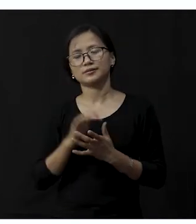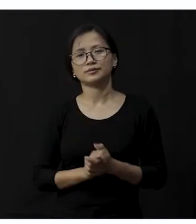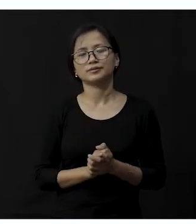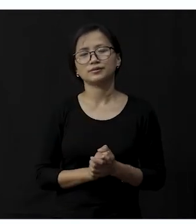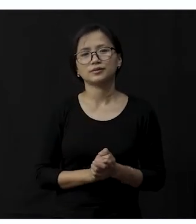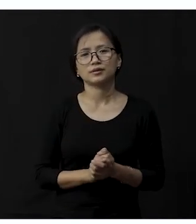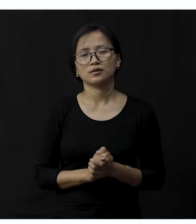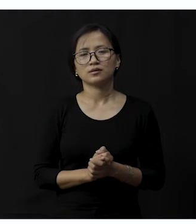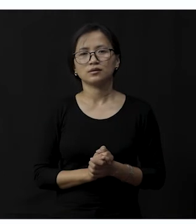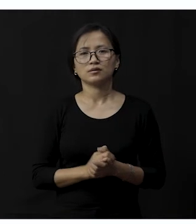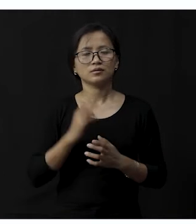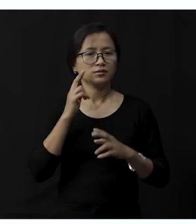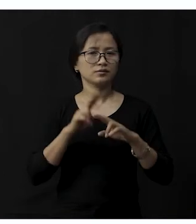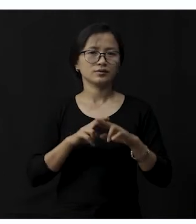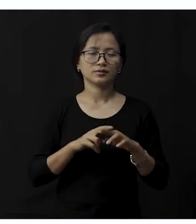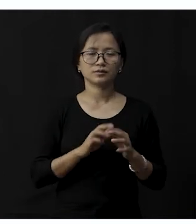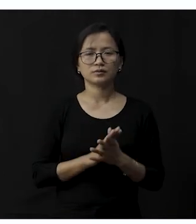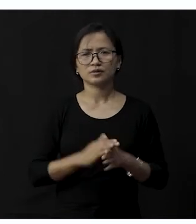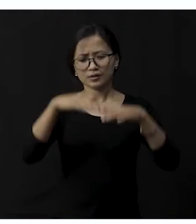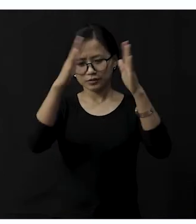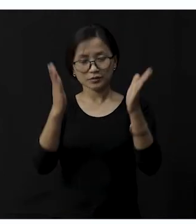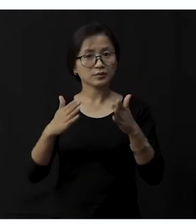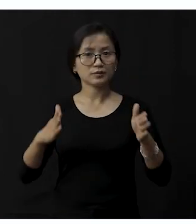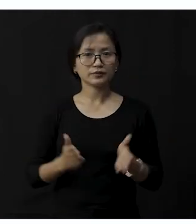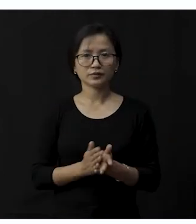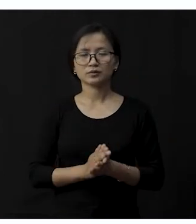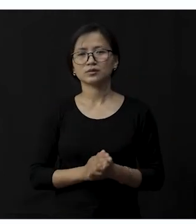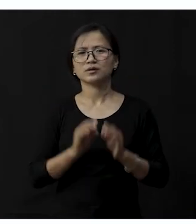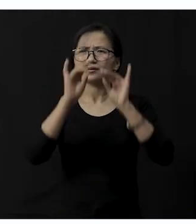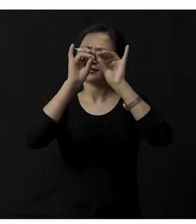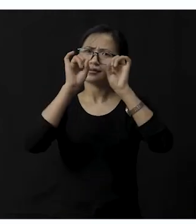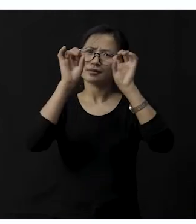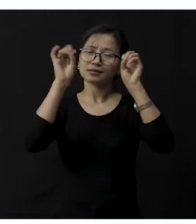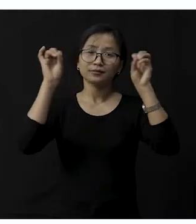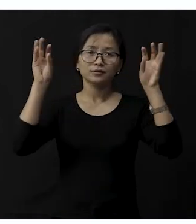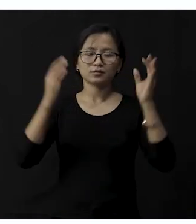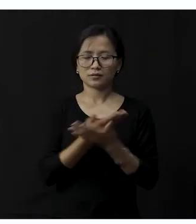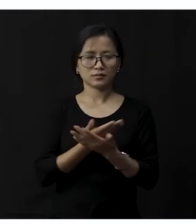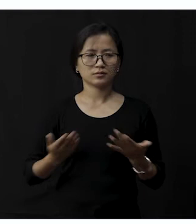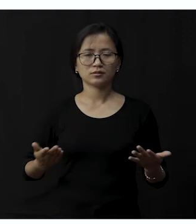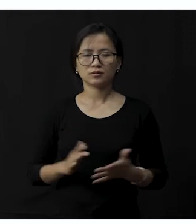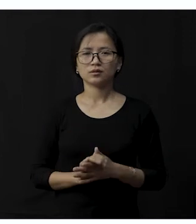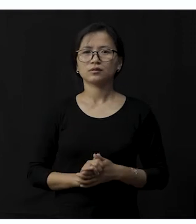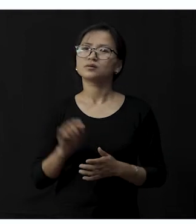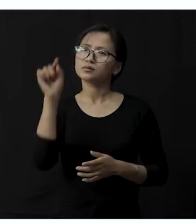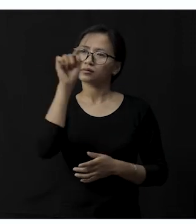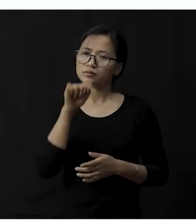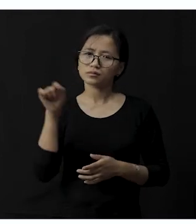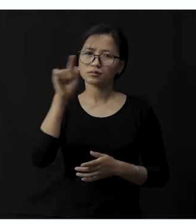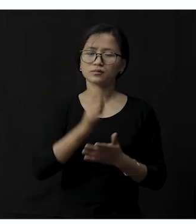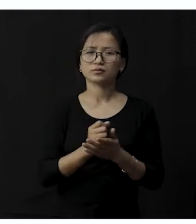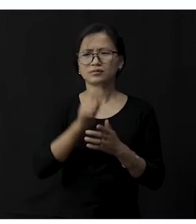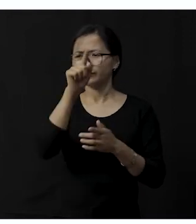adjective. If I were to say the shapes of those glittery things that they have, if I say it's a round one, a triangle,